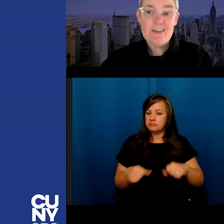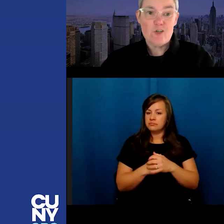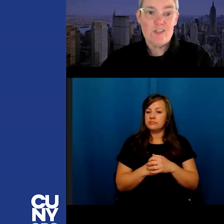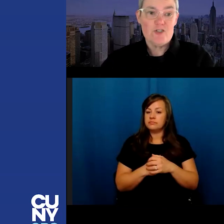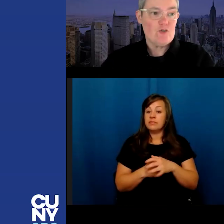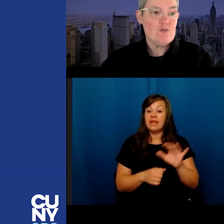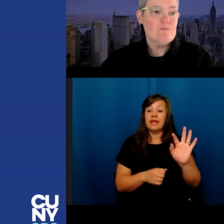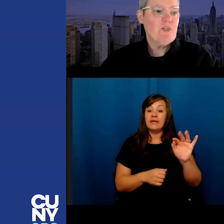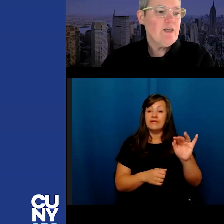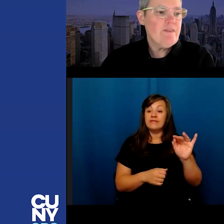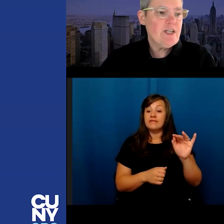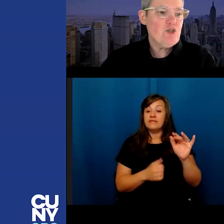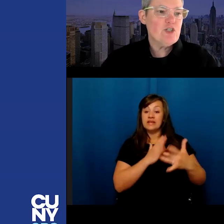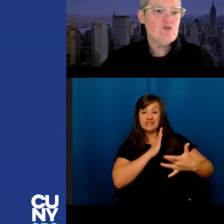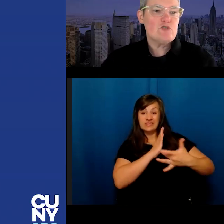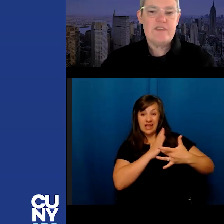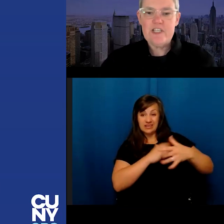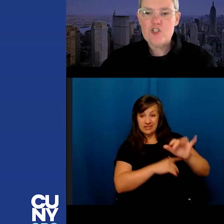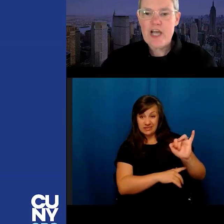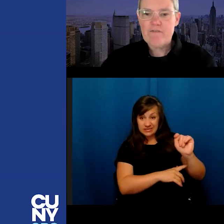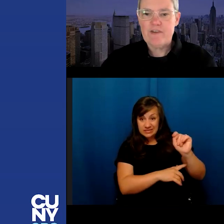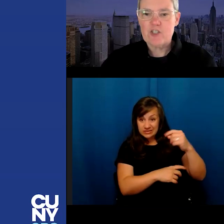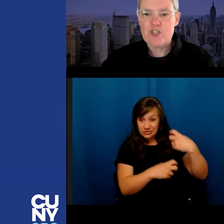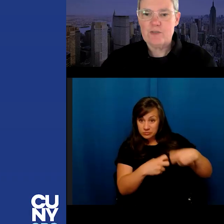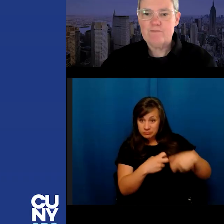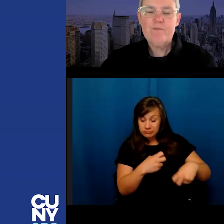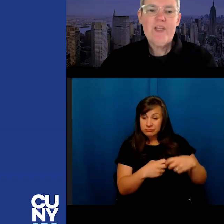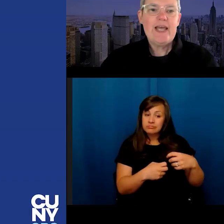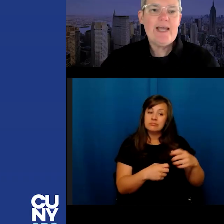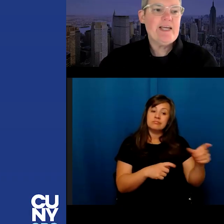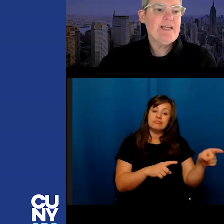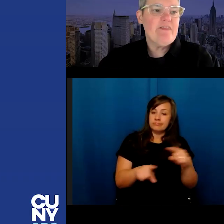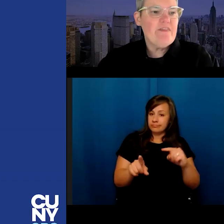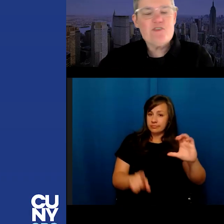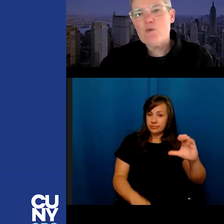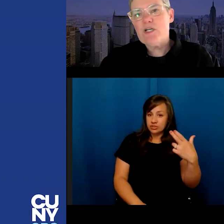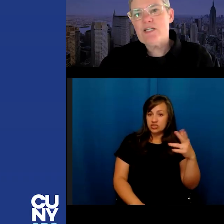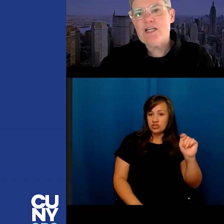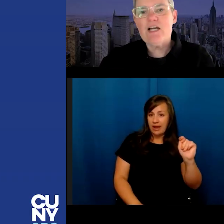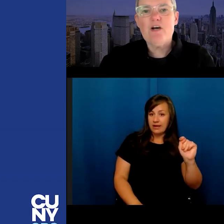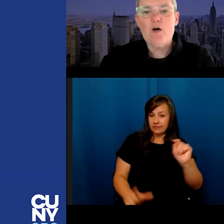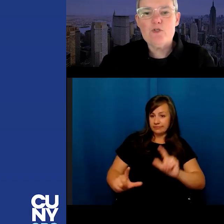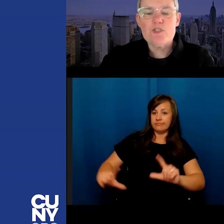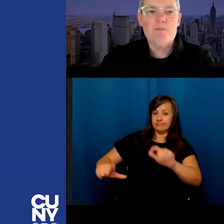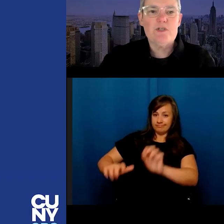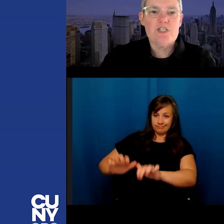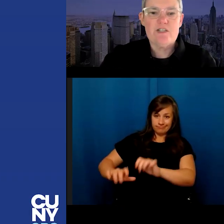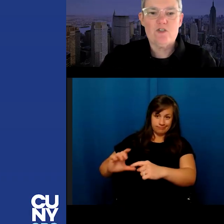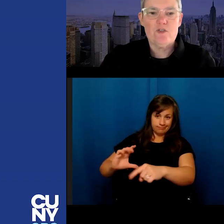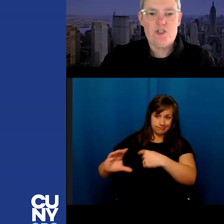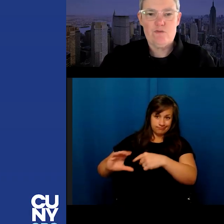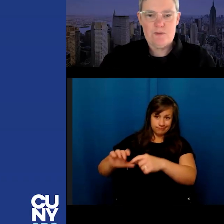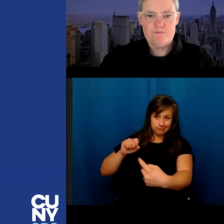have technical issues, then you can use the chat function, and someone can kind of help you with some of